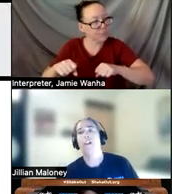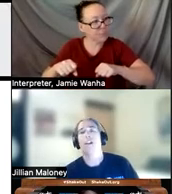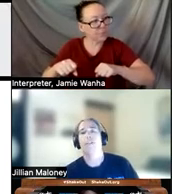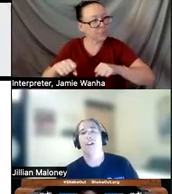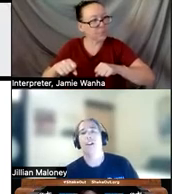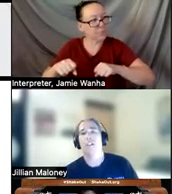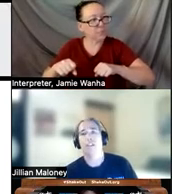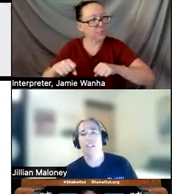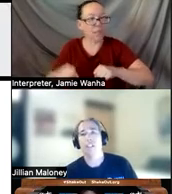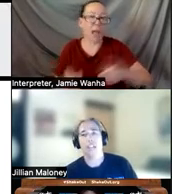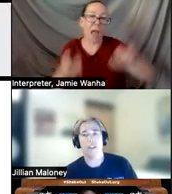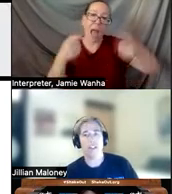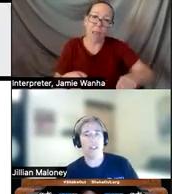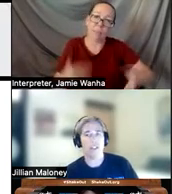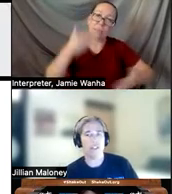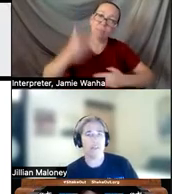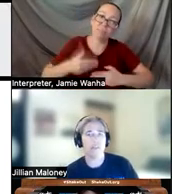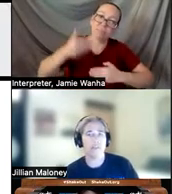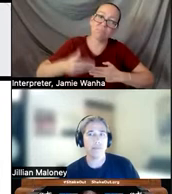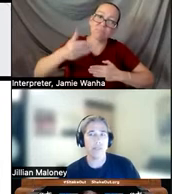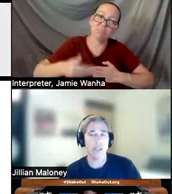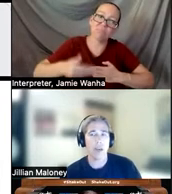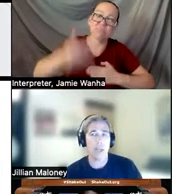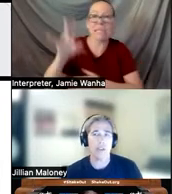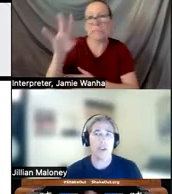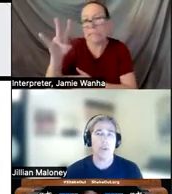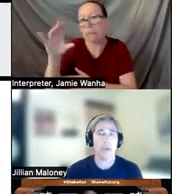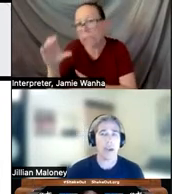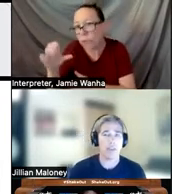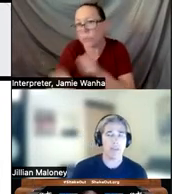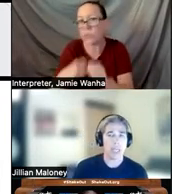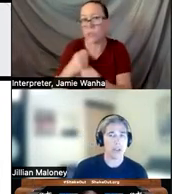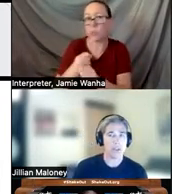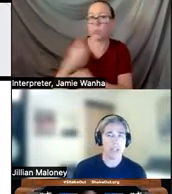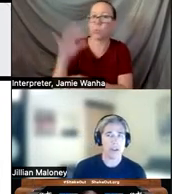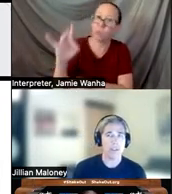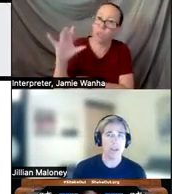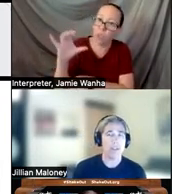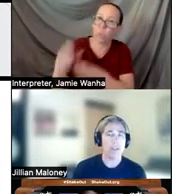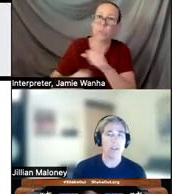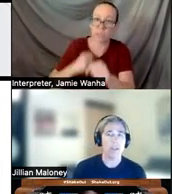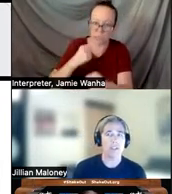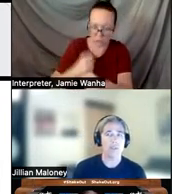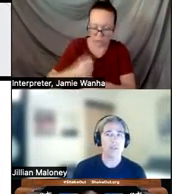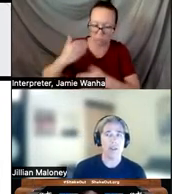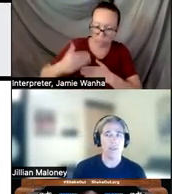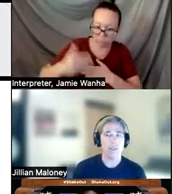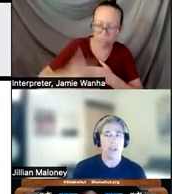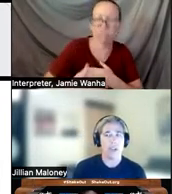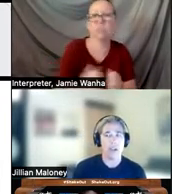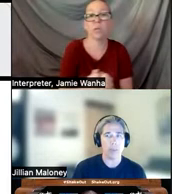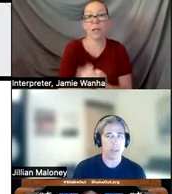recurrence interval of 700 to 800 years. And we have, based on all the data available on the fault, a slip rate